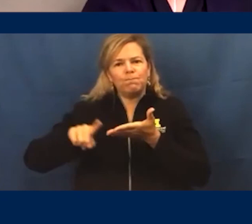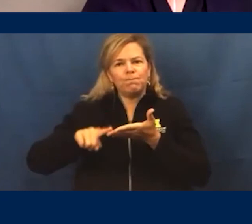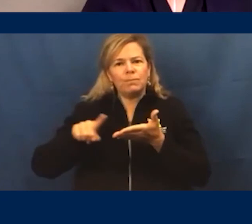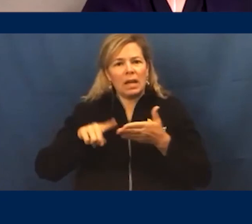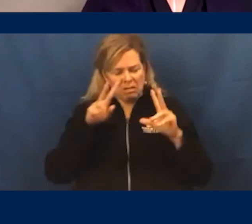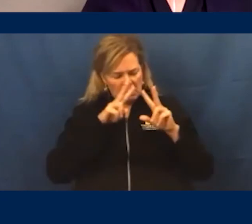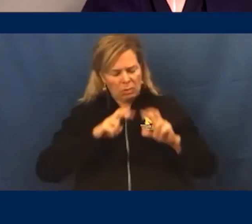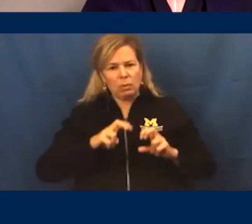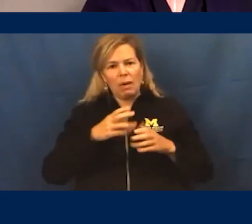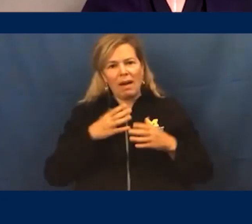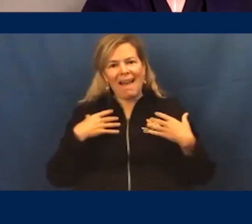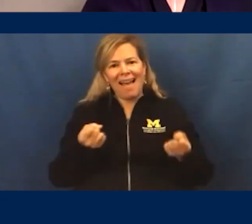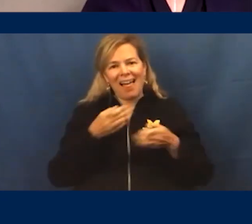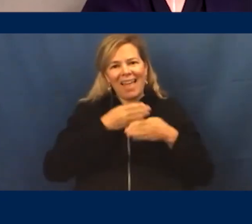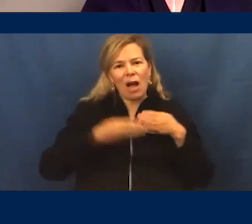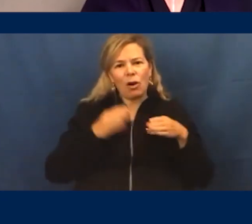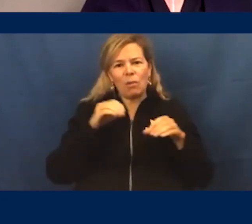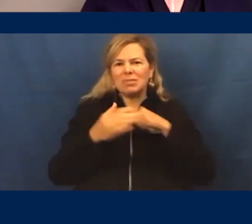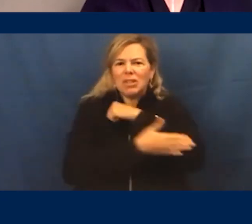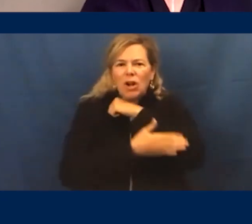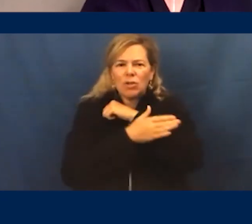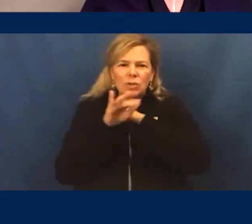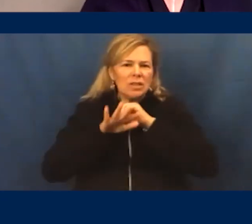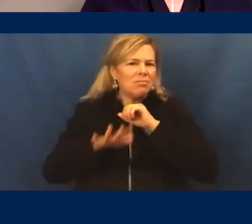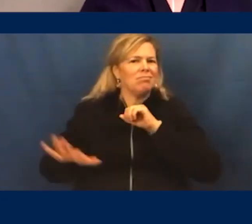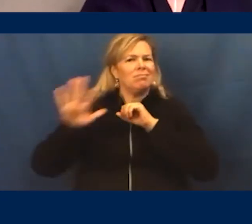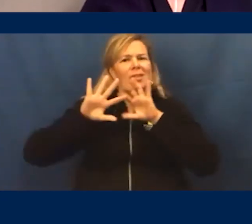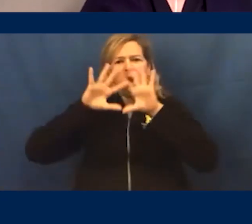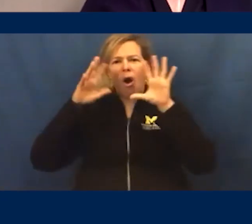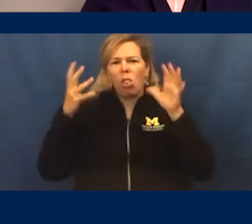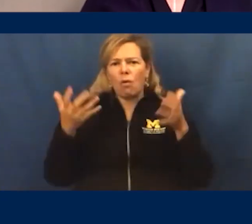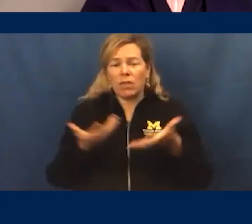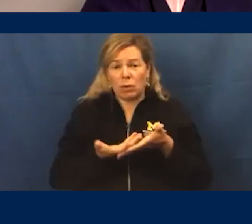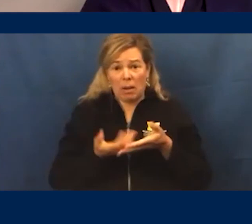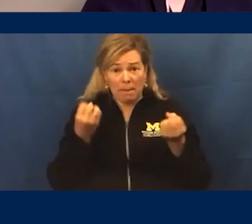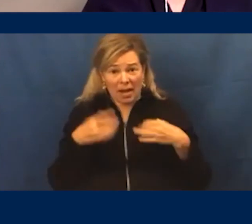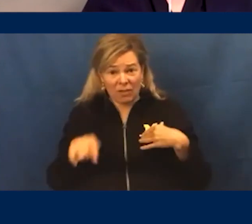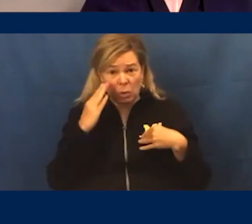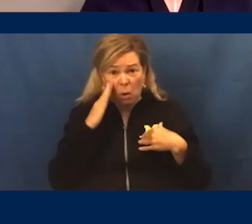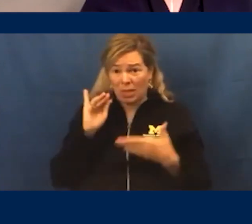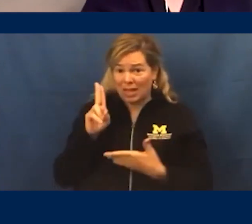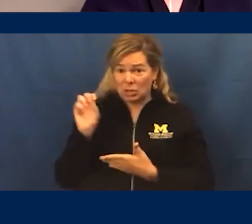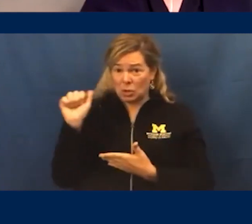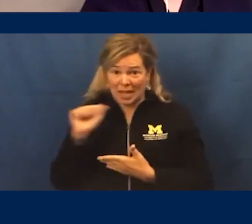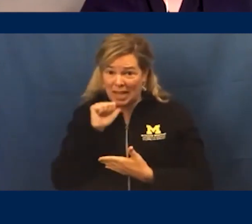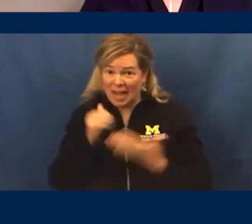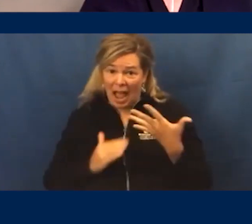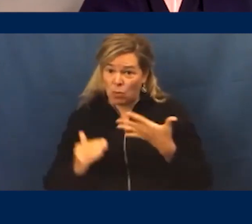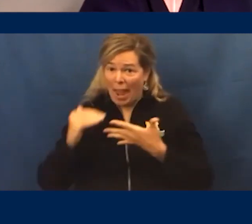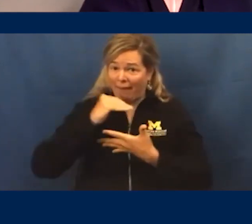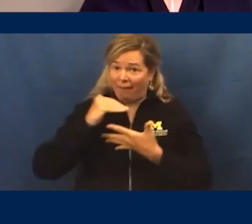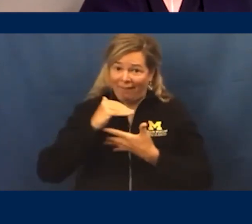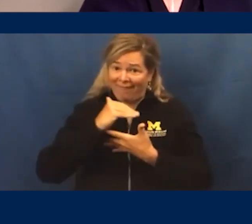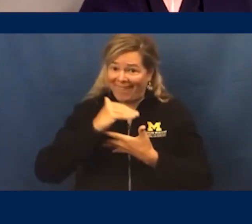outcomes of nations around the world, and many of you probably know that the United States does not rank among